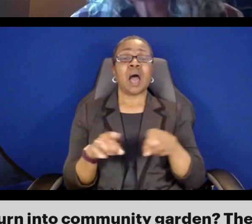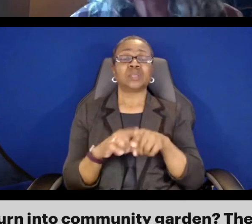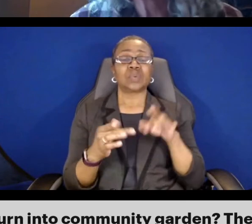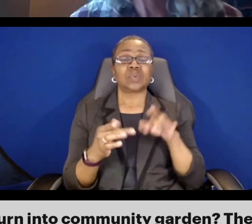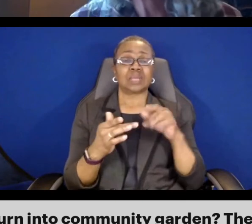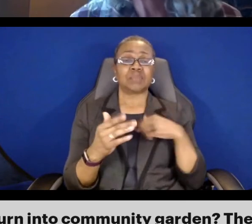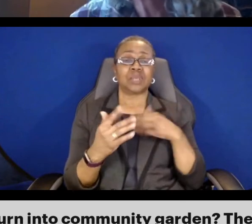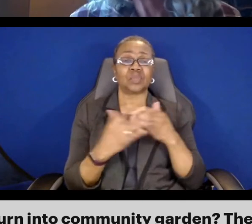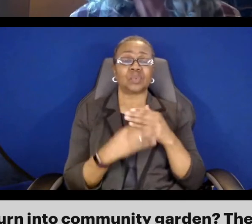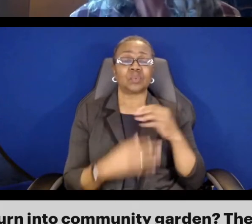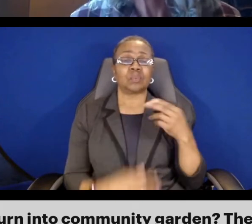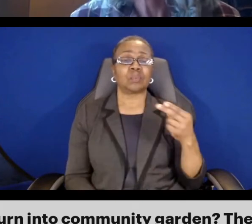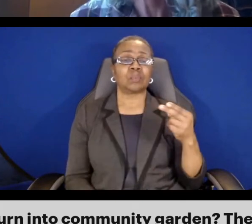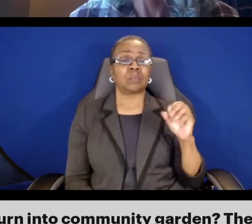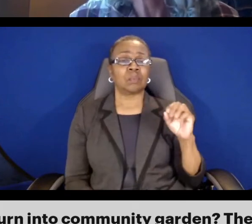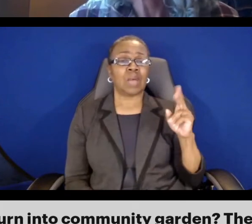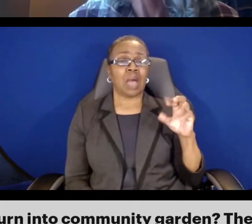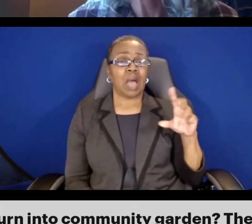through